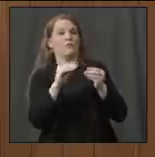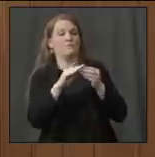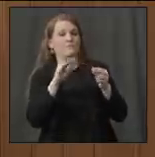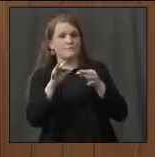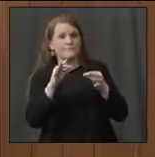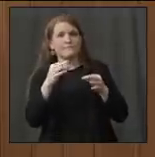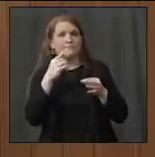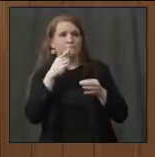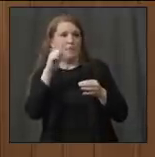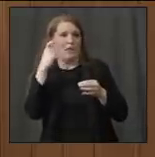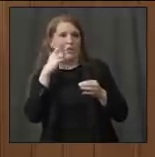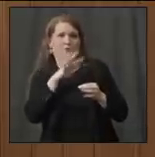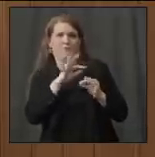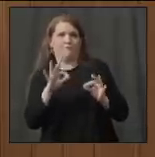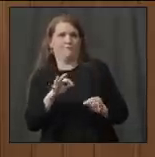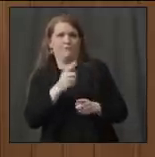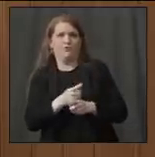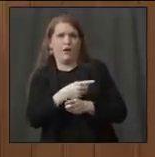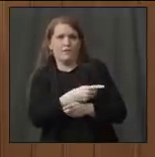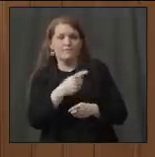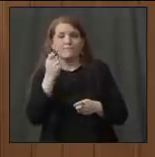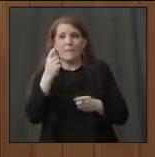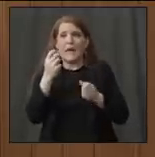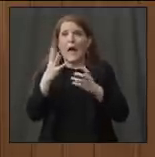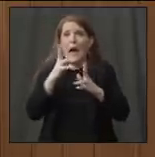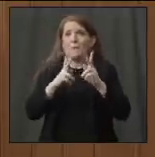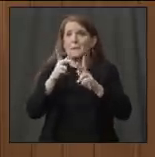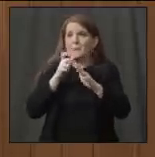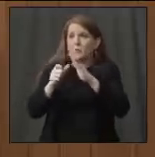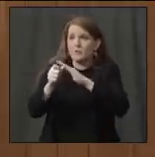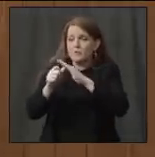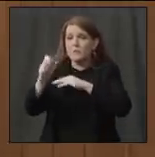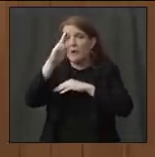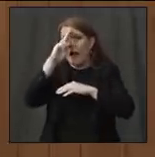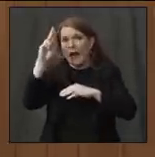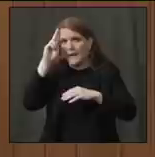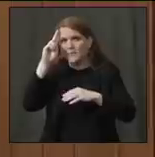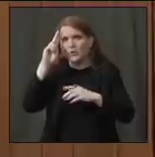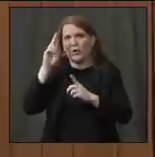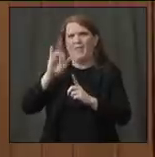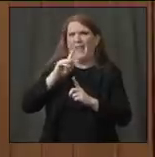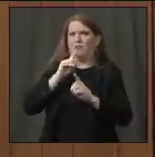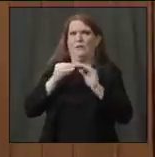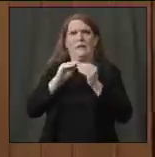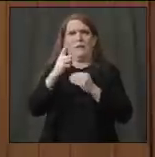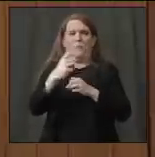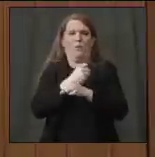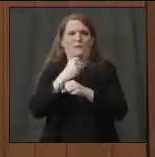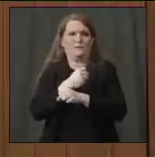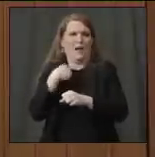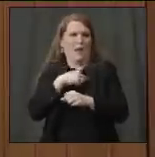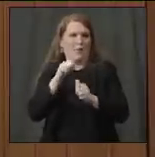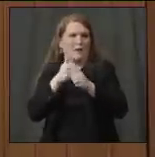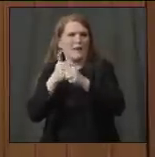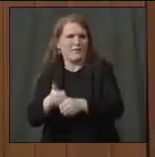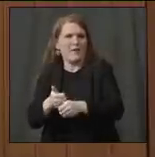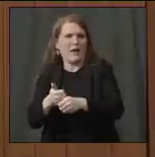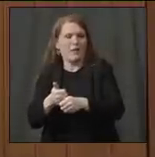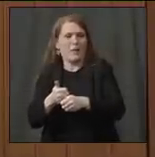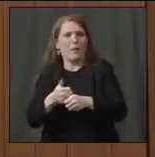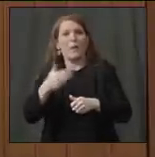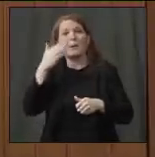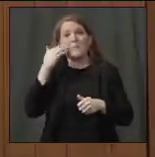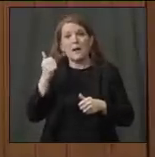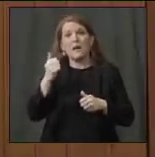rate is, and the hospital census of COVID patients is really the key metric, because it's a statement of both the declining rate of infection